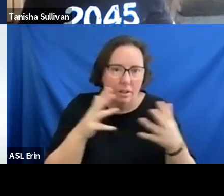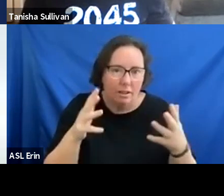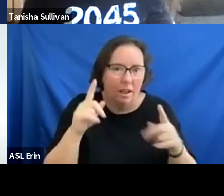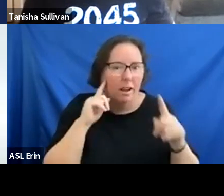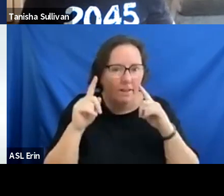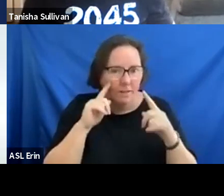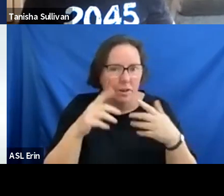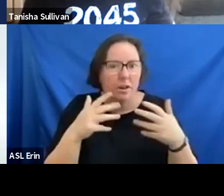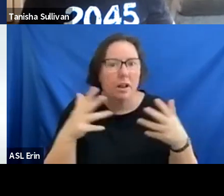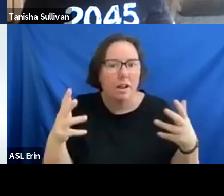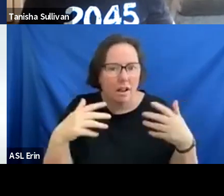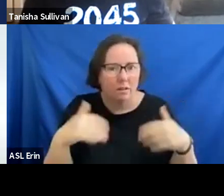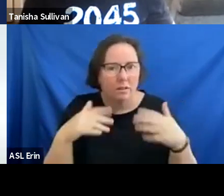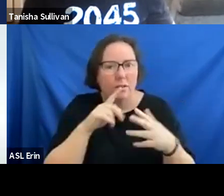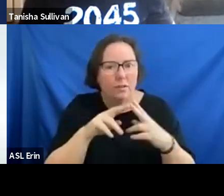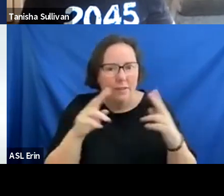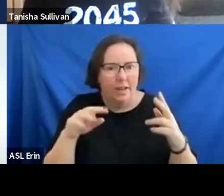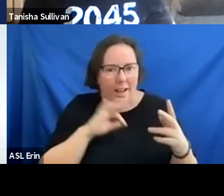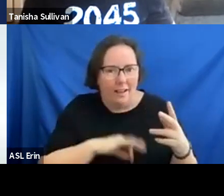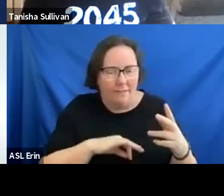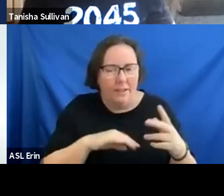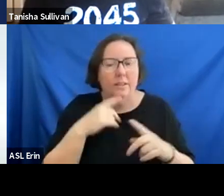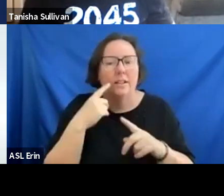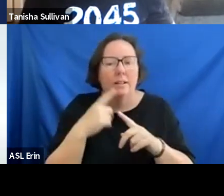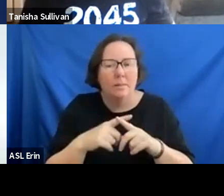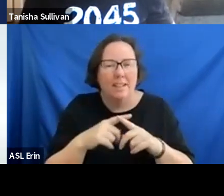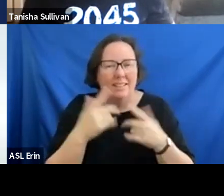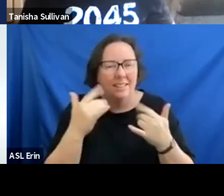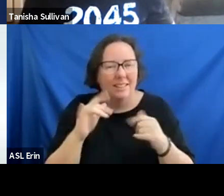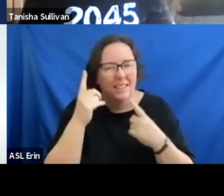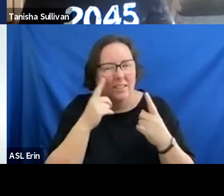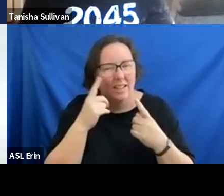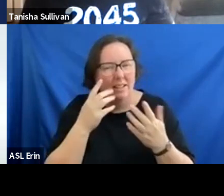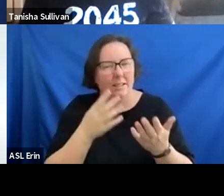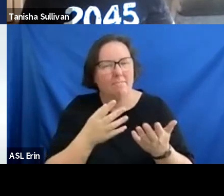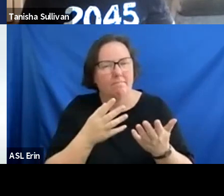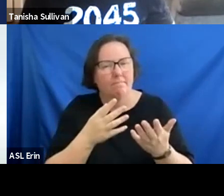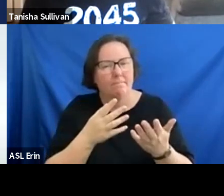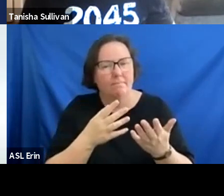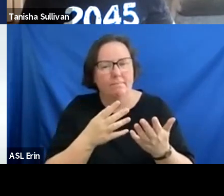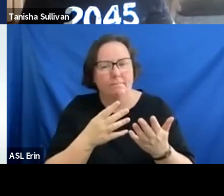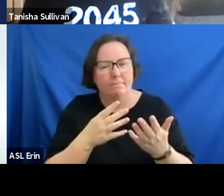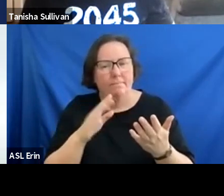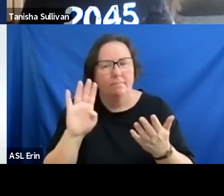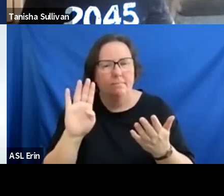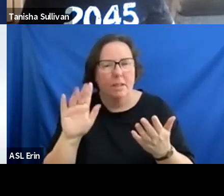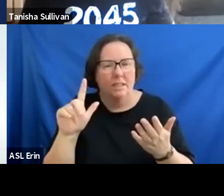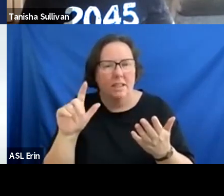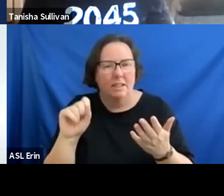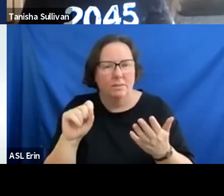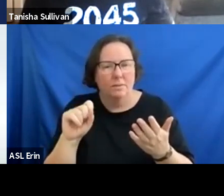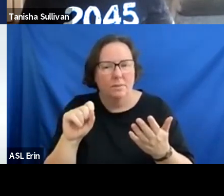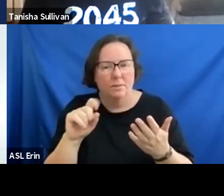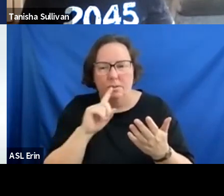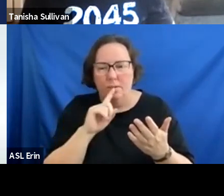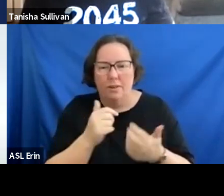lot. That's very helpful. And but I still thinking, then the Boston Latin, I really